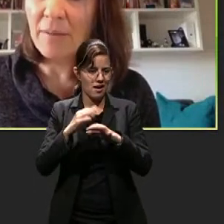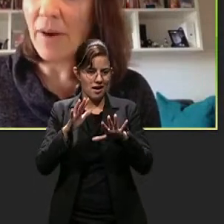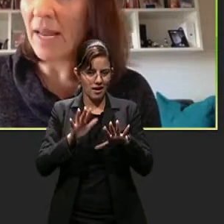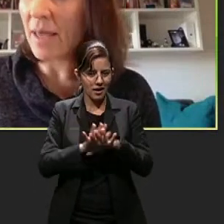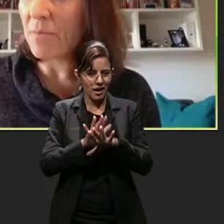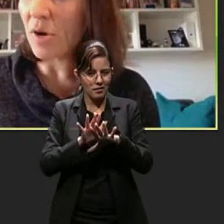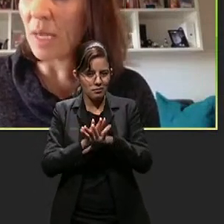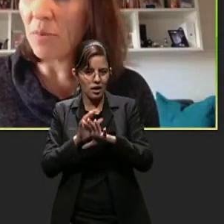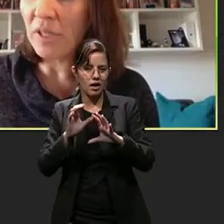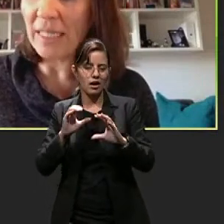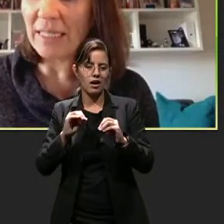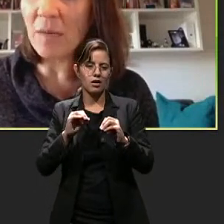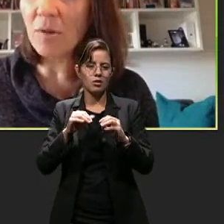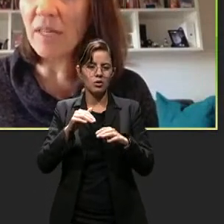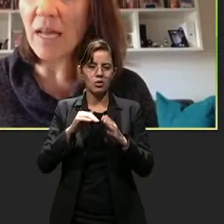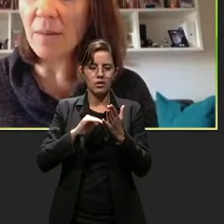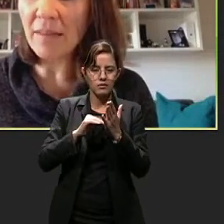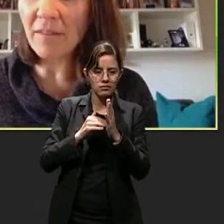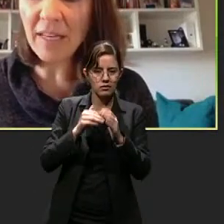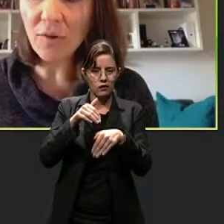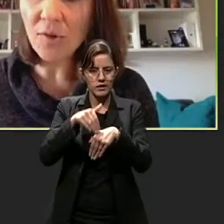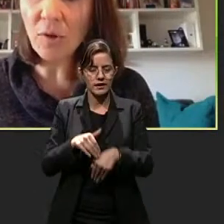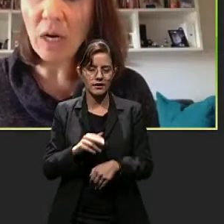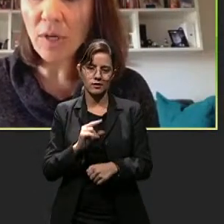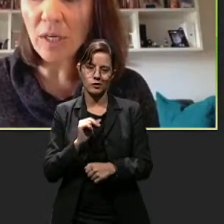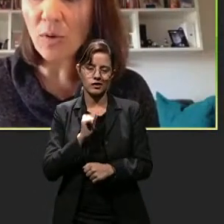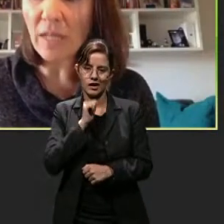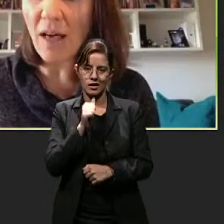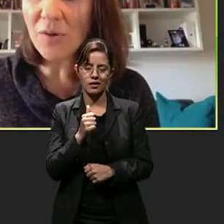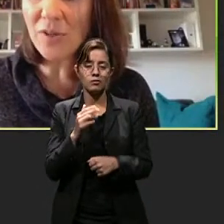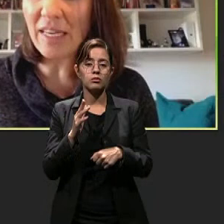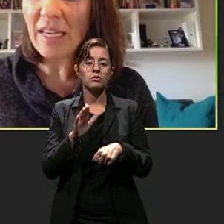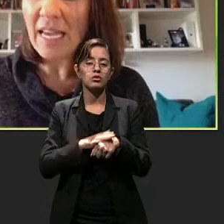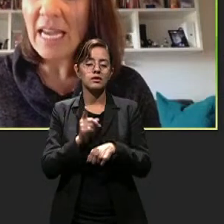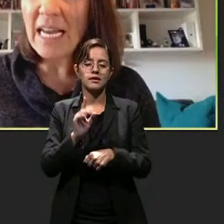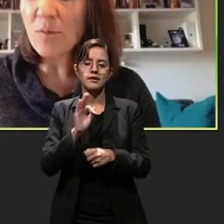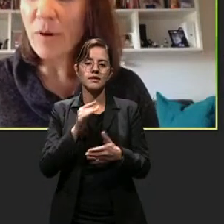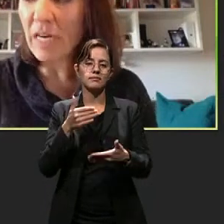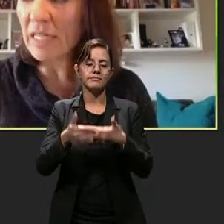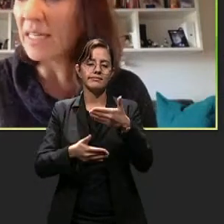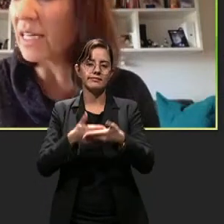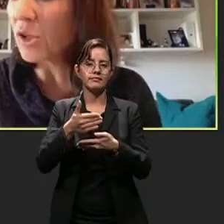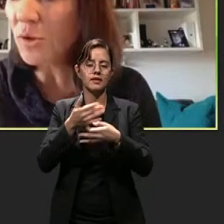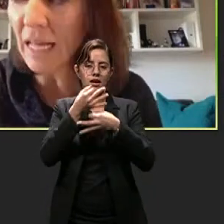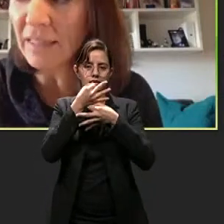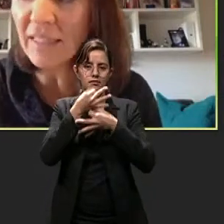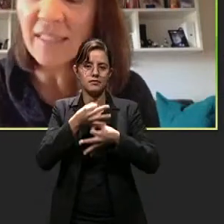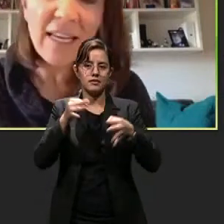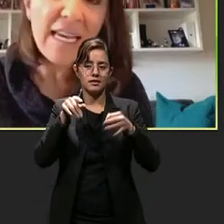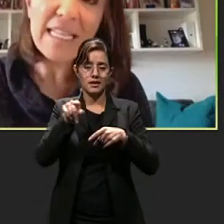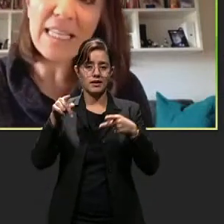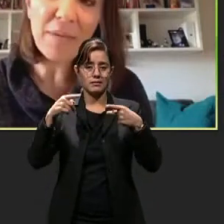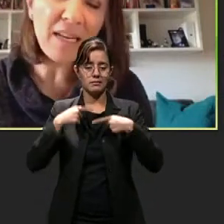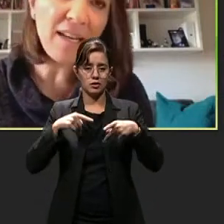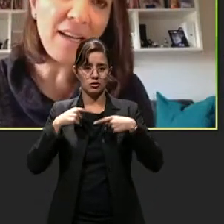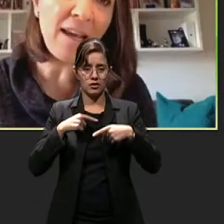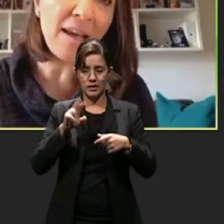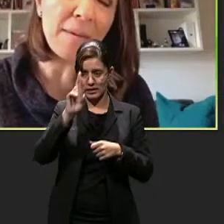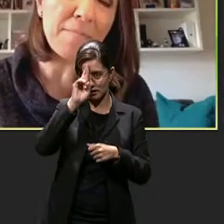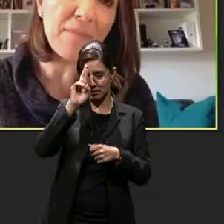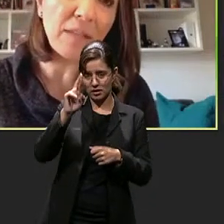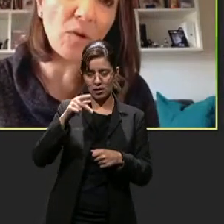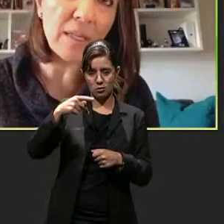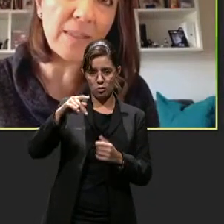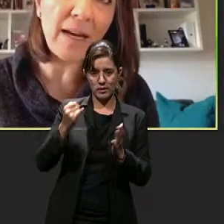is a serious way of manipulating it, because it can truly have effects on the results and the preferences of the